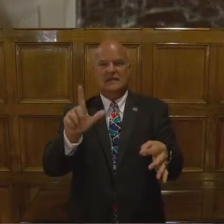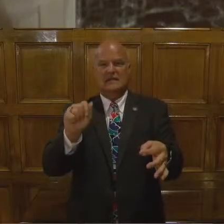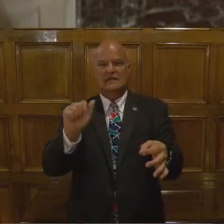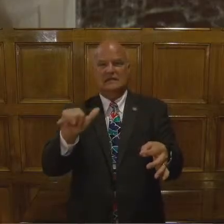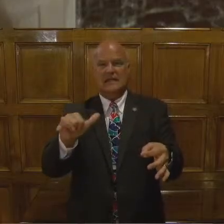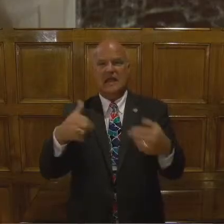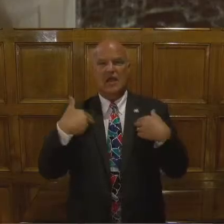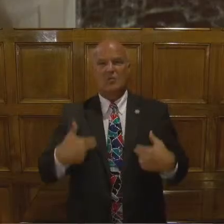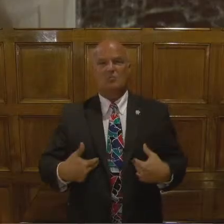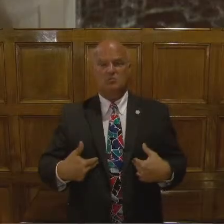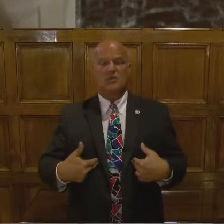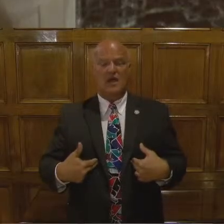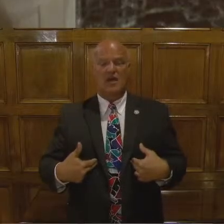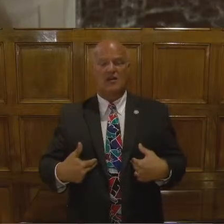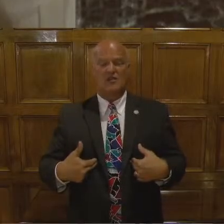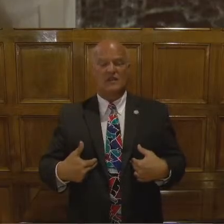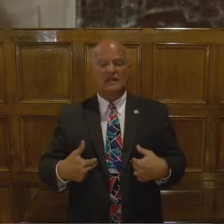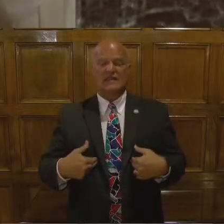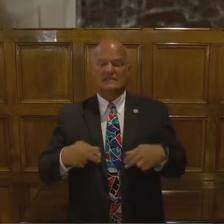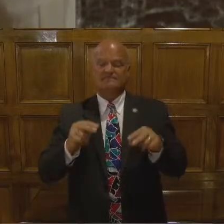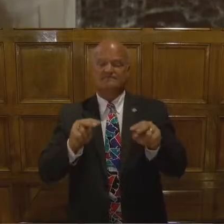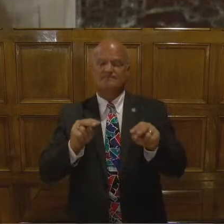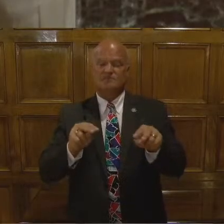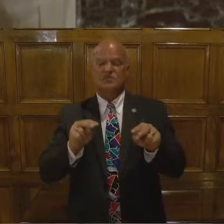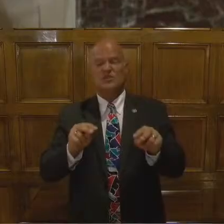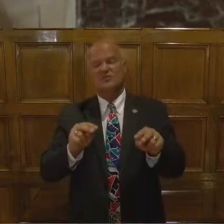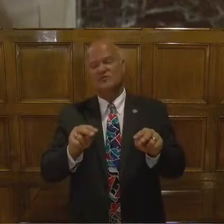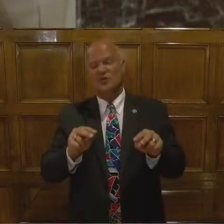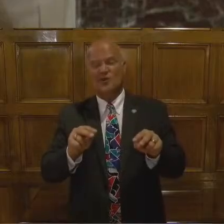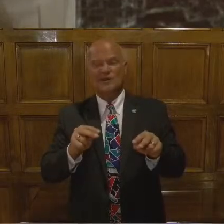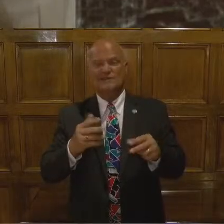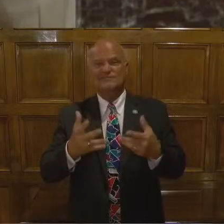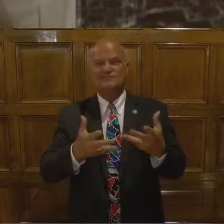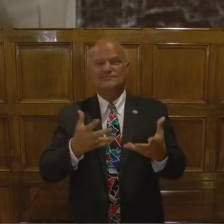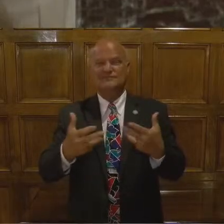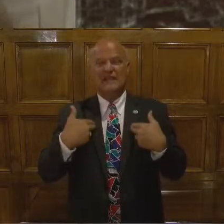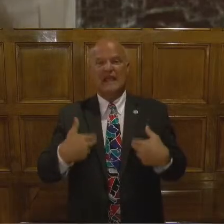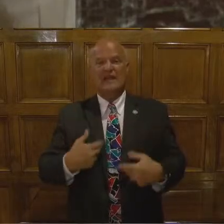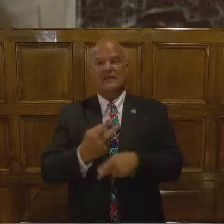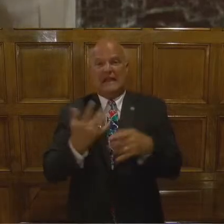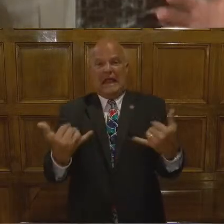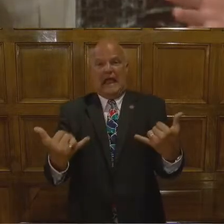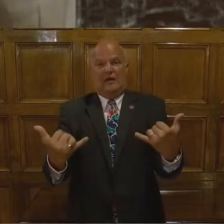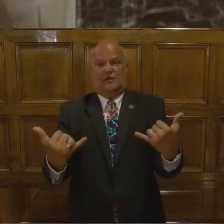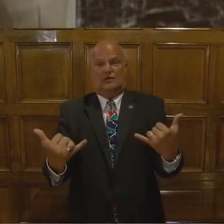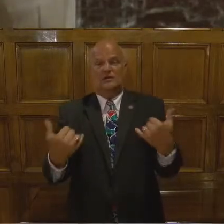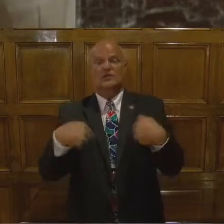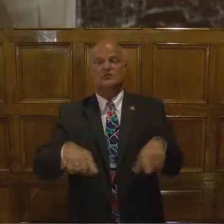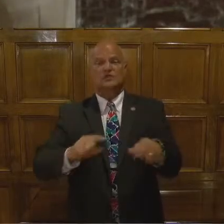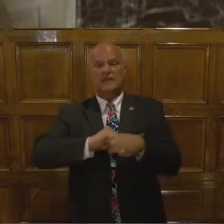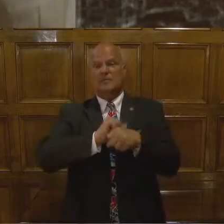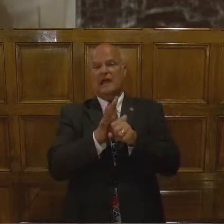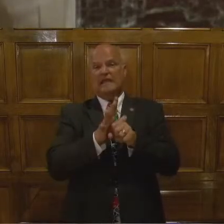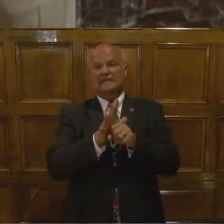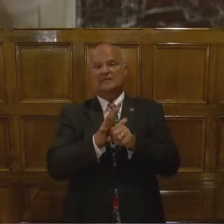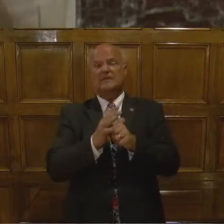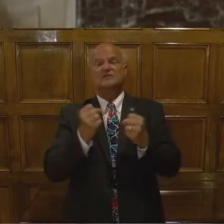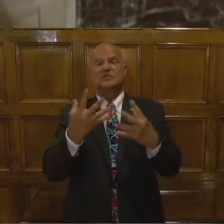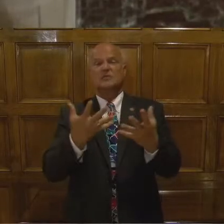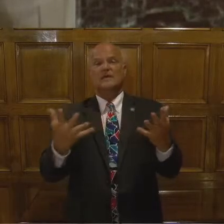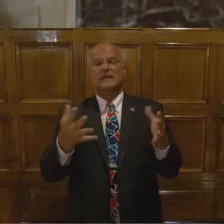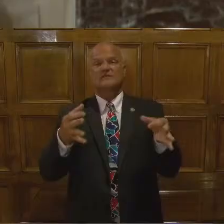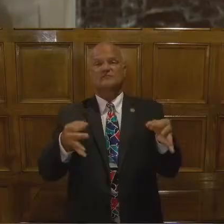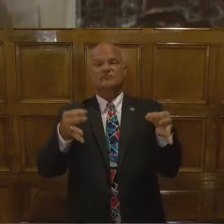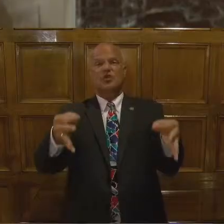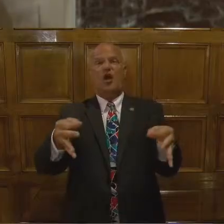poor health that is looking for health care now. During the pandemic, so many things were